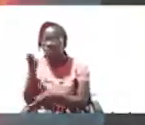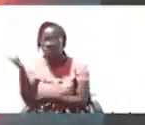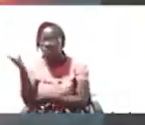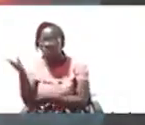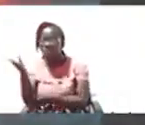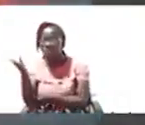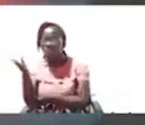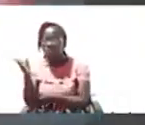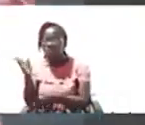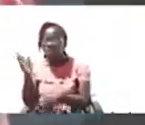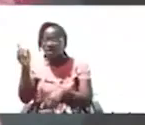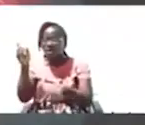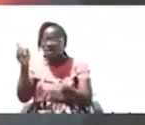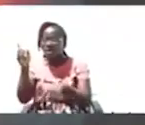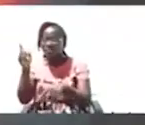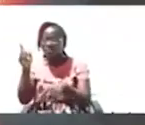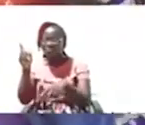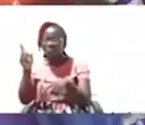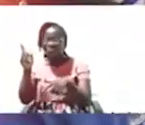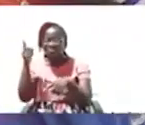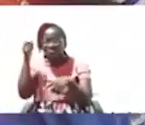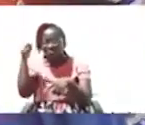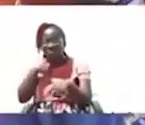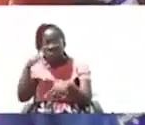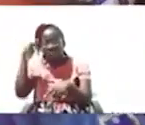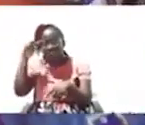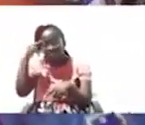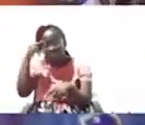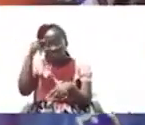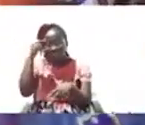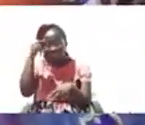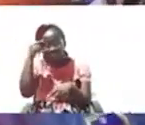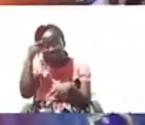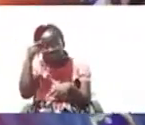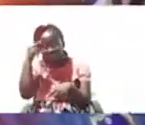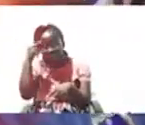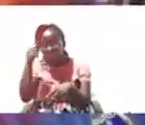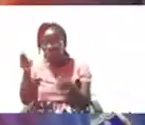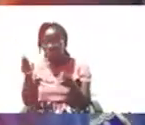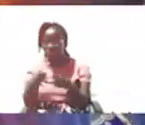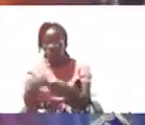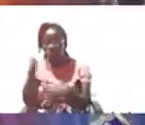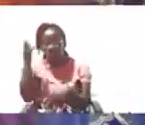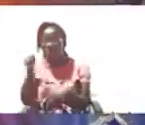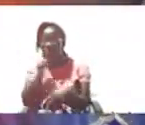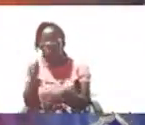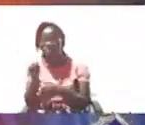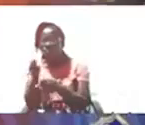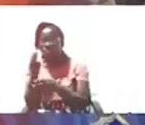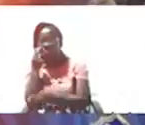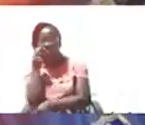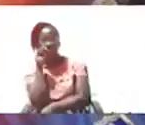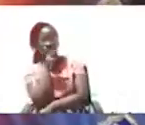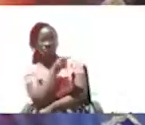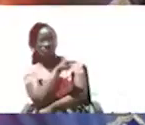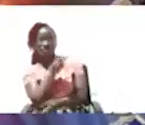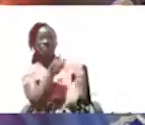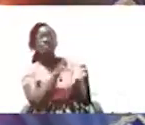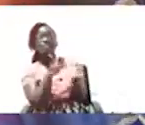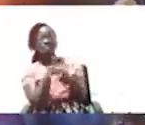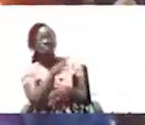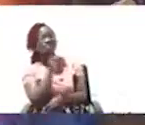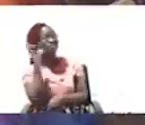I was wondering, as Jesus was conversing with that man, where were the others doing? Why wouldn't they look at Jesus and listen?